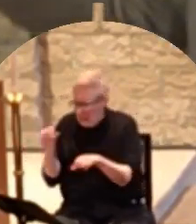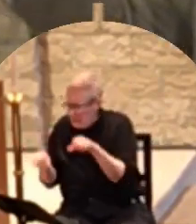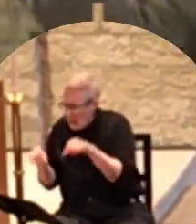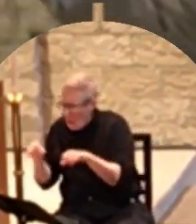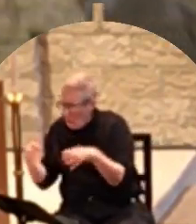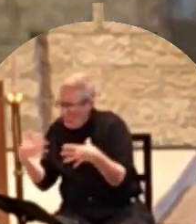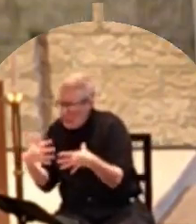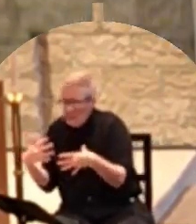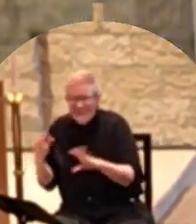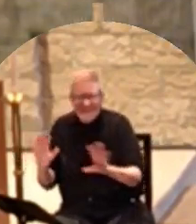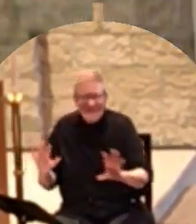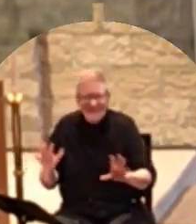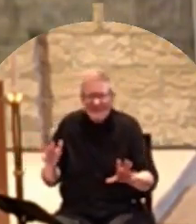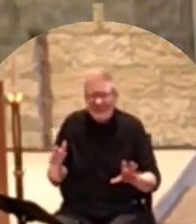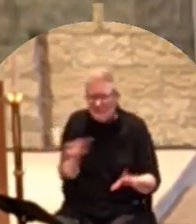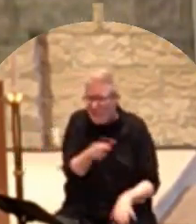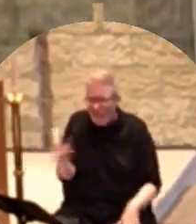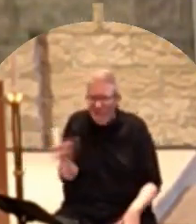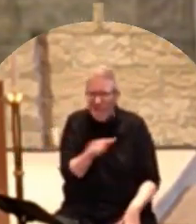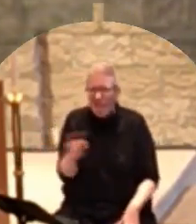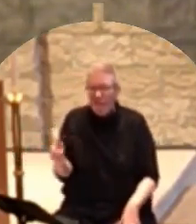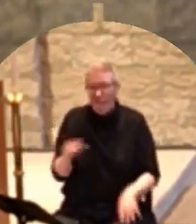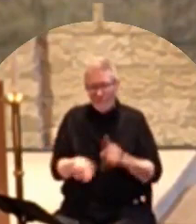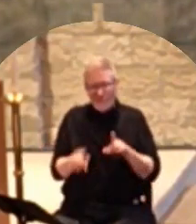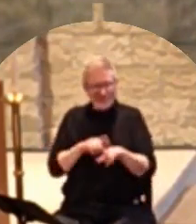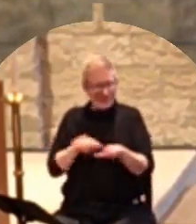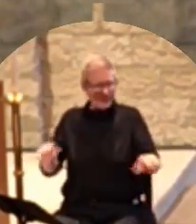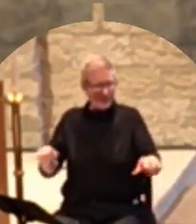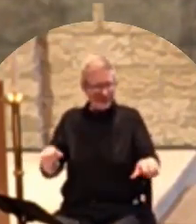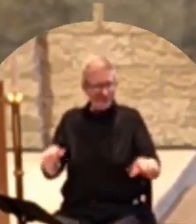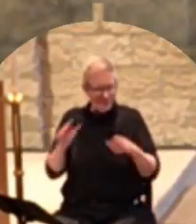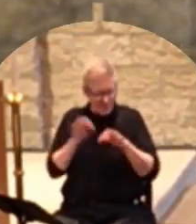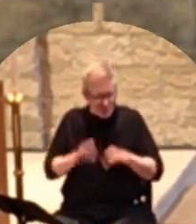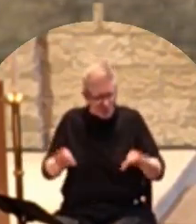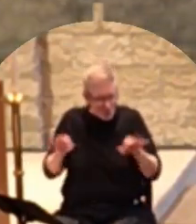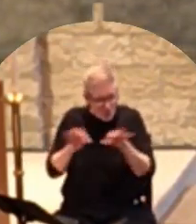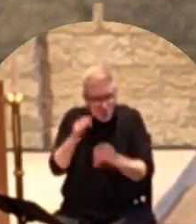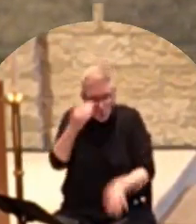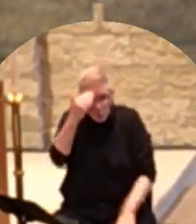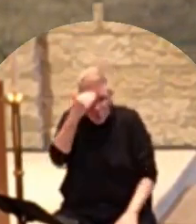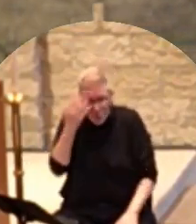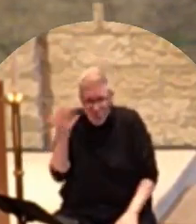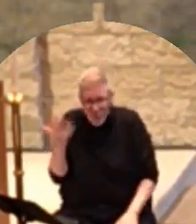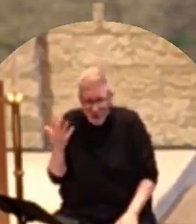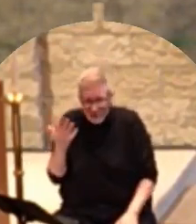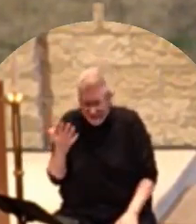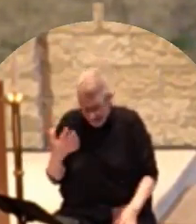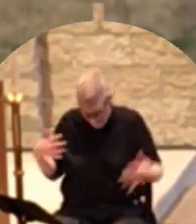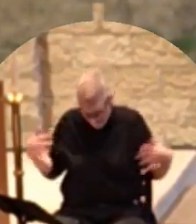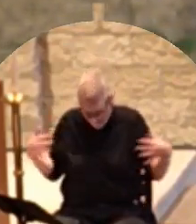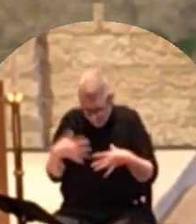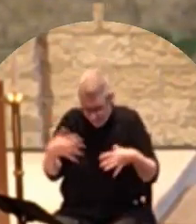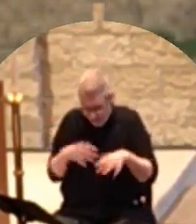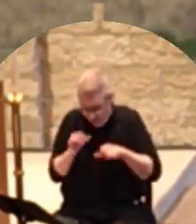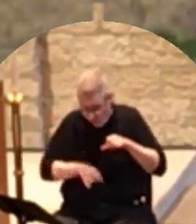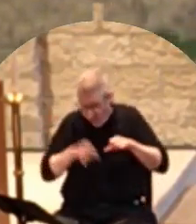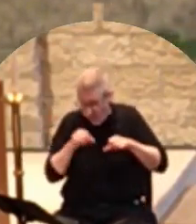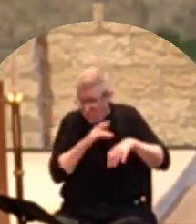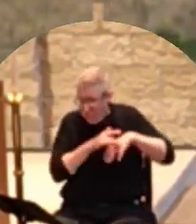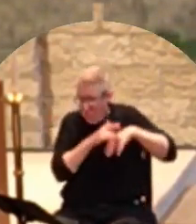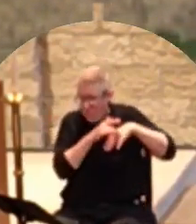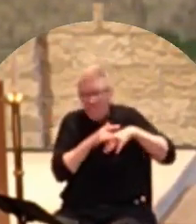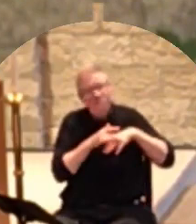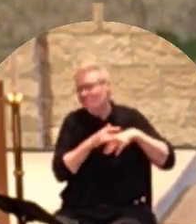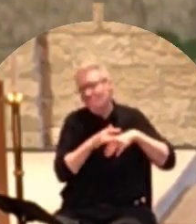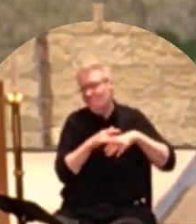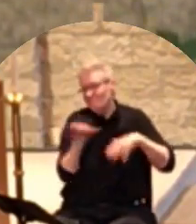fear. And yet we know that it's important for us not to hang out in fear. It's important for us not to